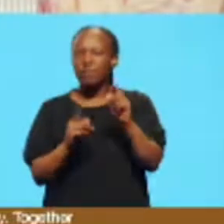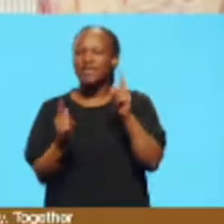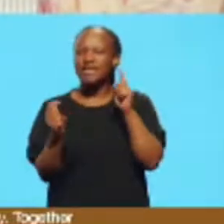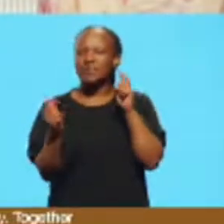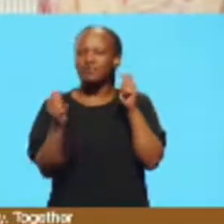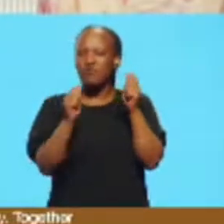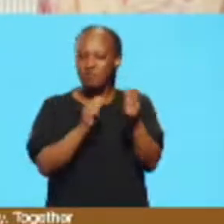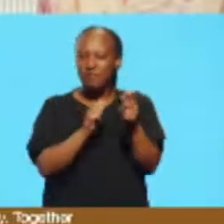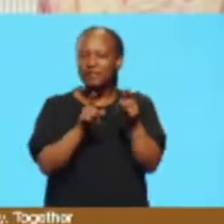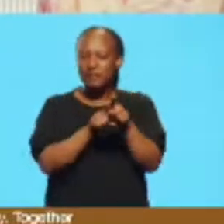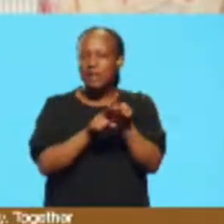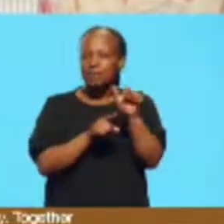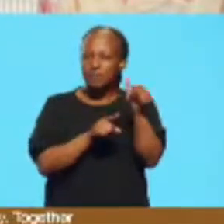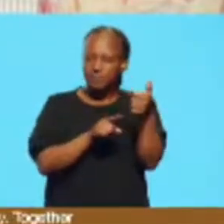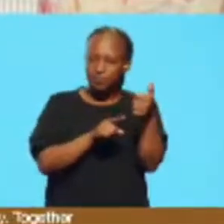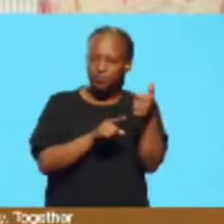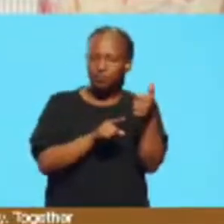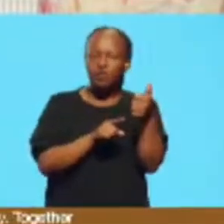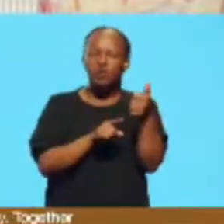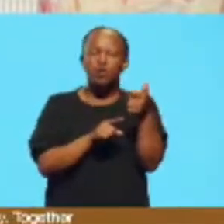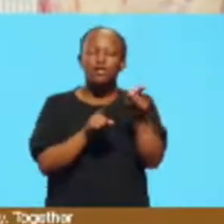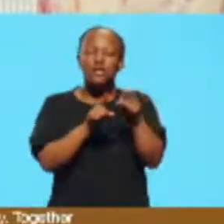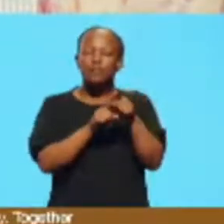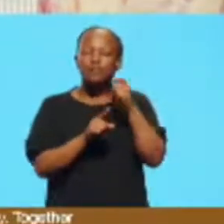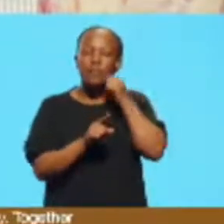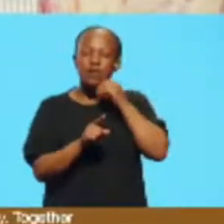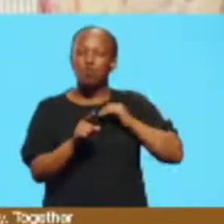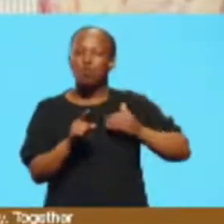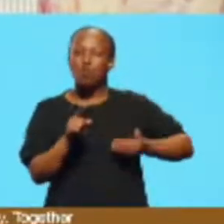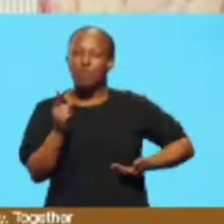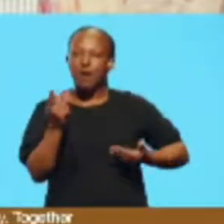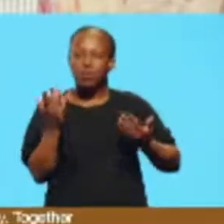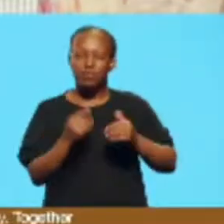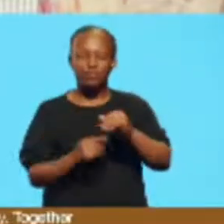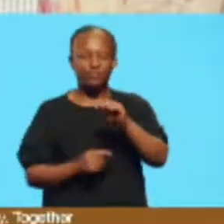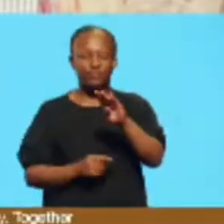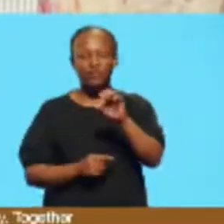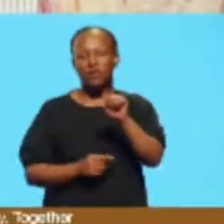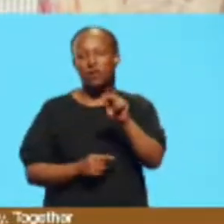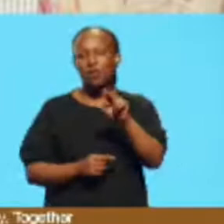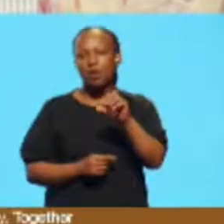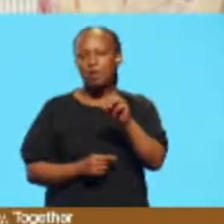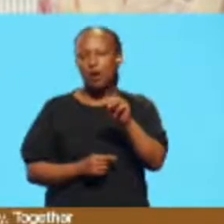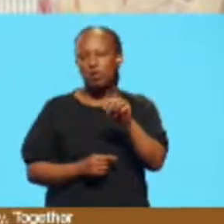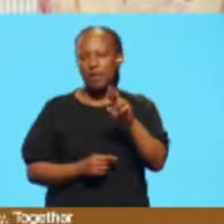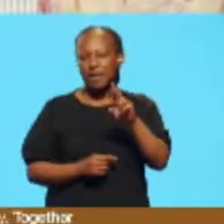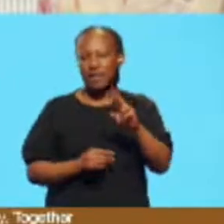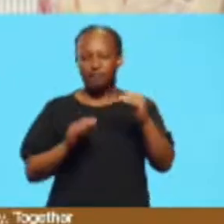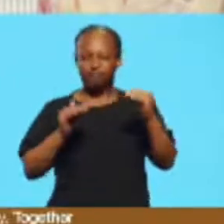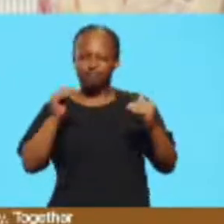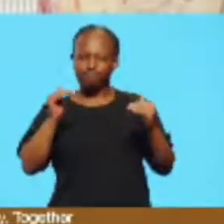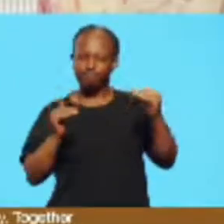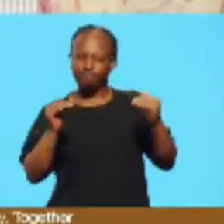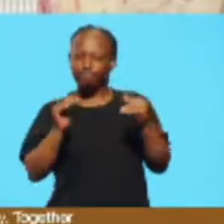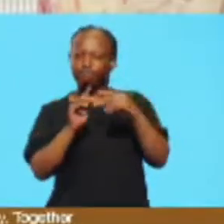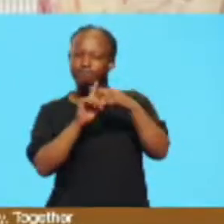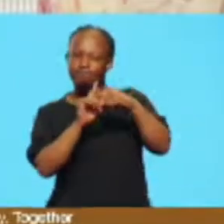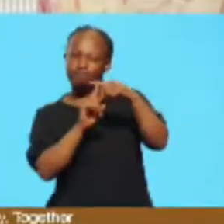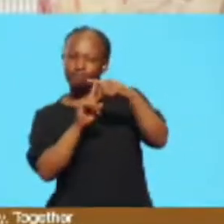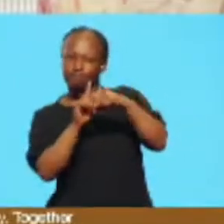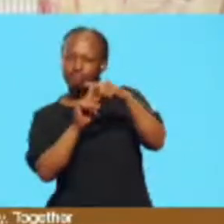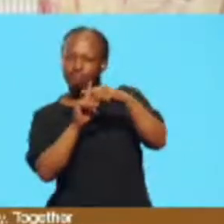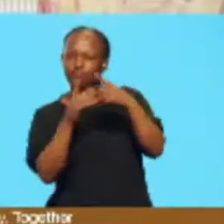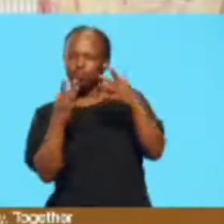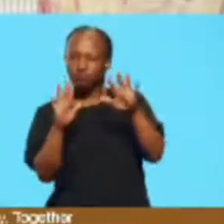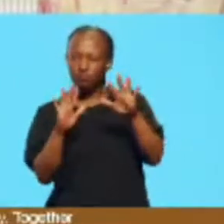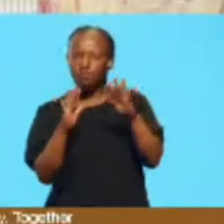is another tool. There's also a gender barometer where we can say, you know, there is still an issue of gender wage gap, but we have closed